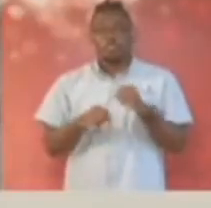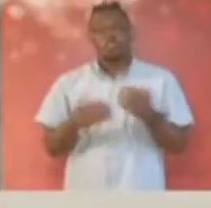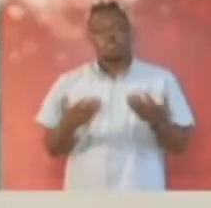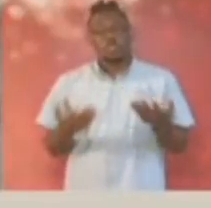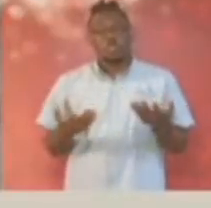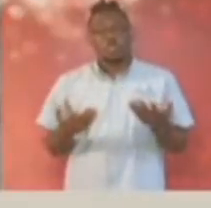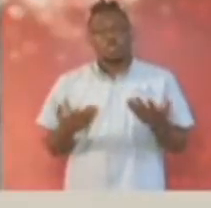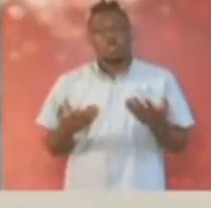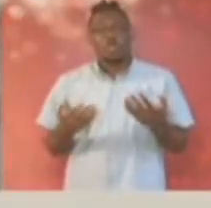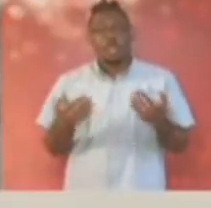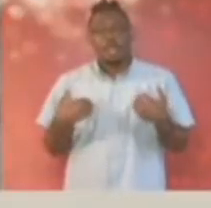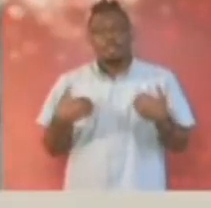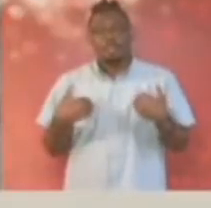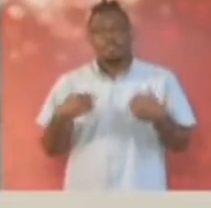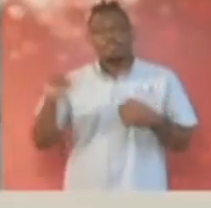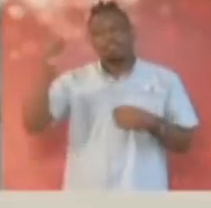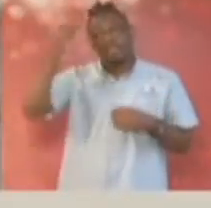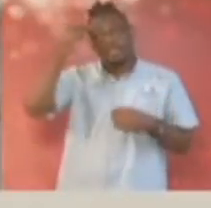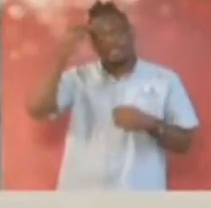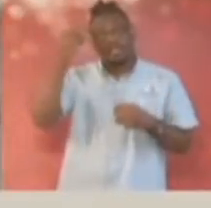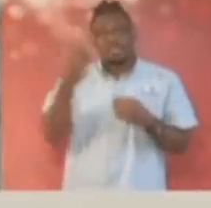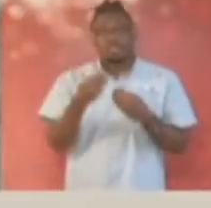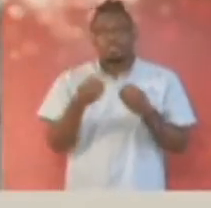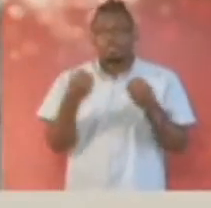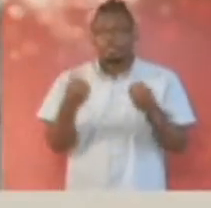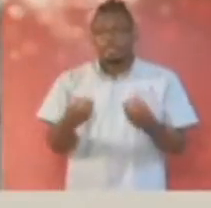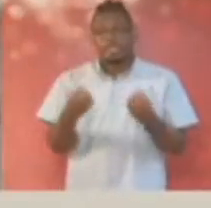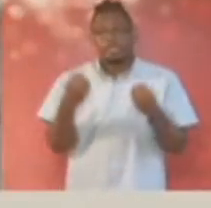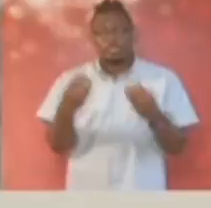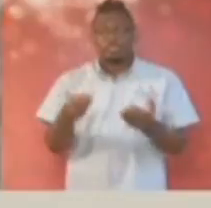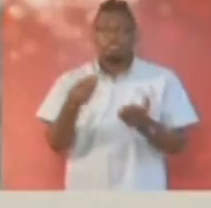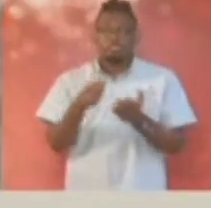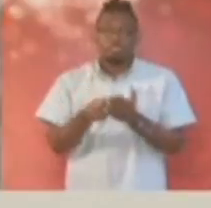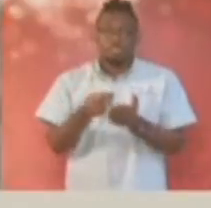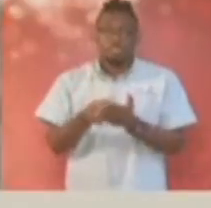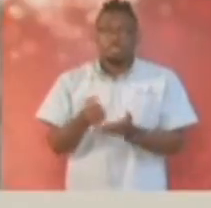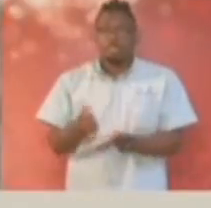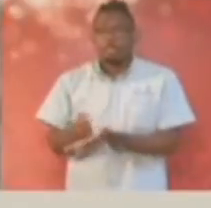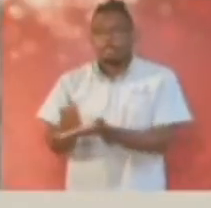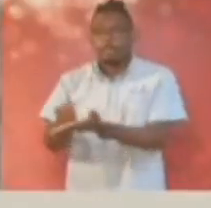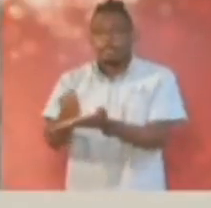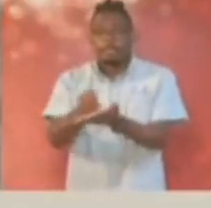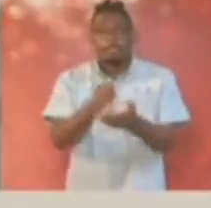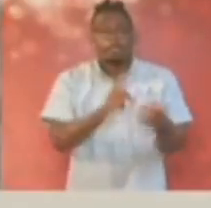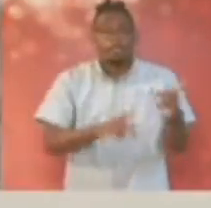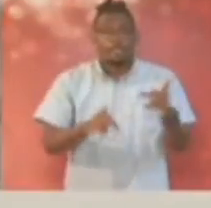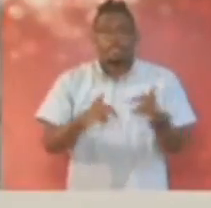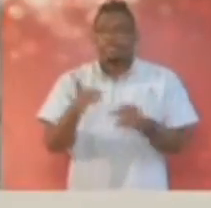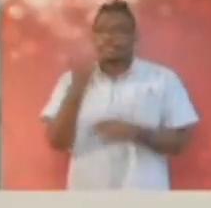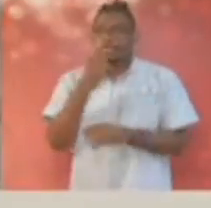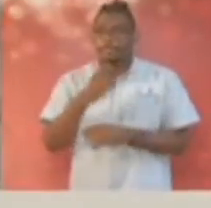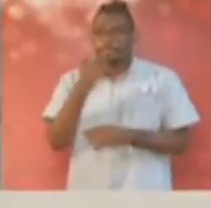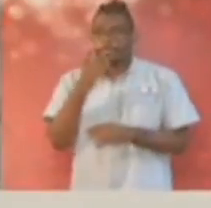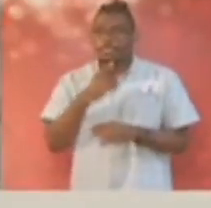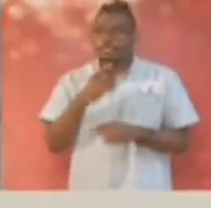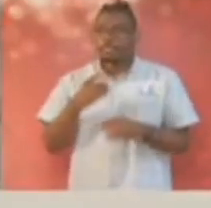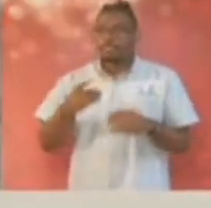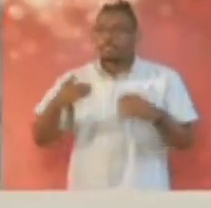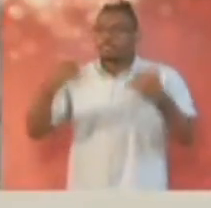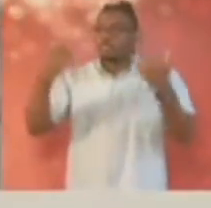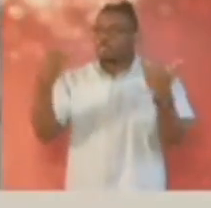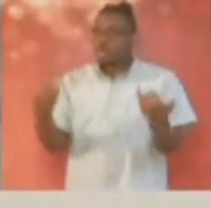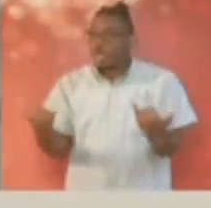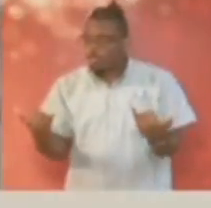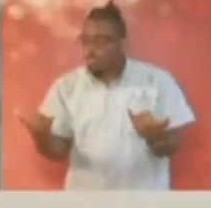burden, and coupled with the economic burden, and on top of that we have a pandemic. Well, that's a perfect storm. If I